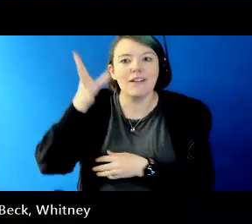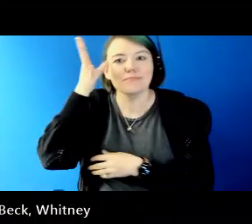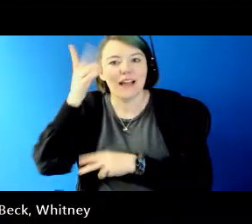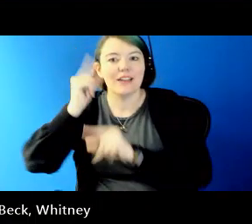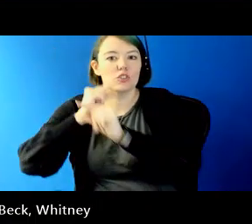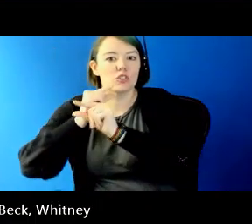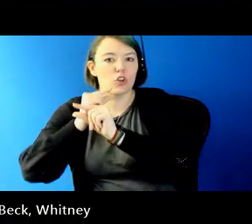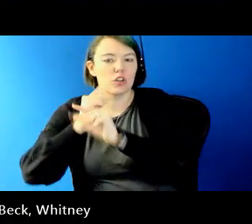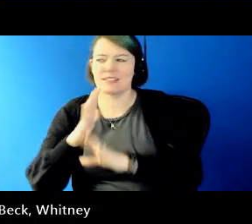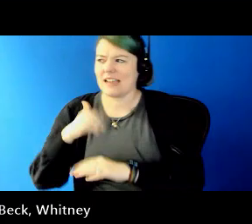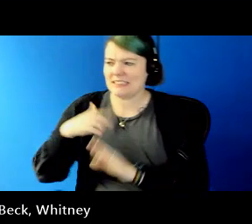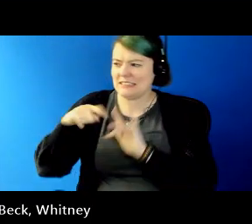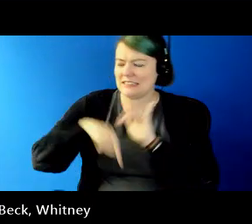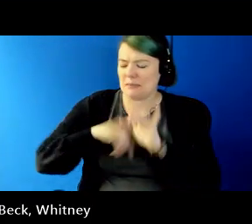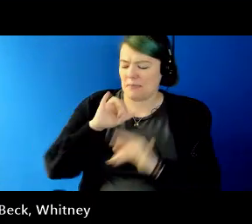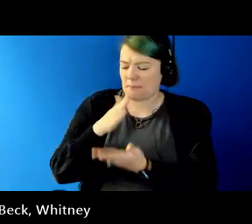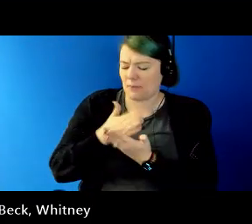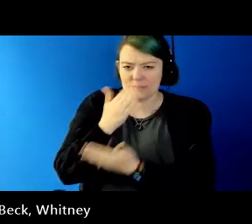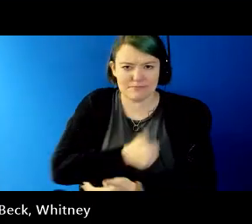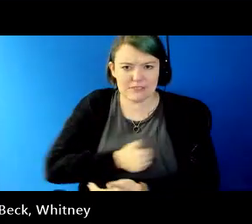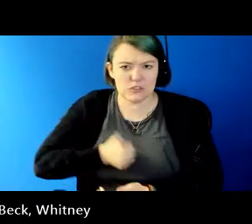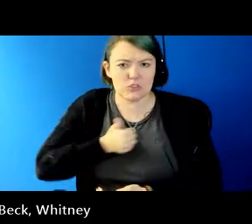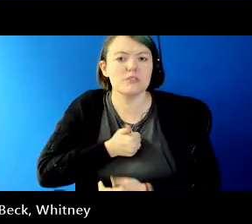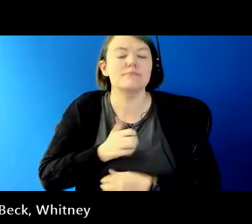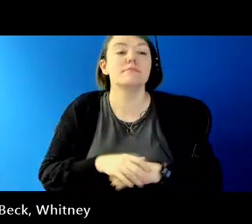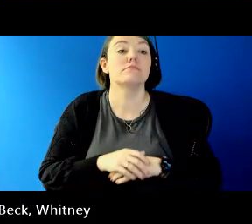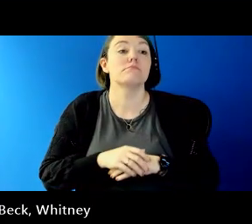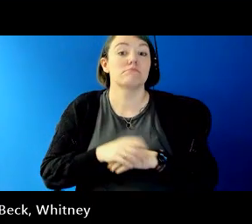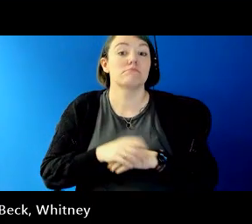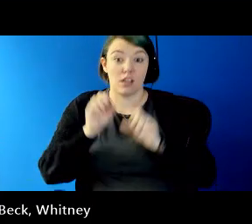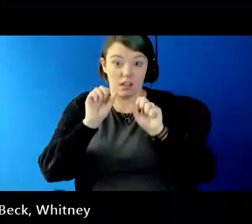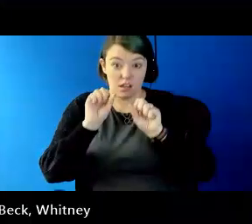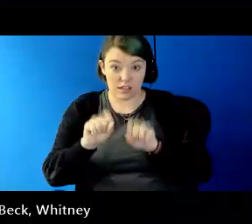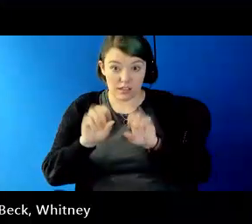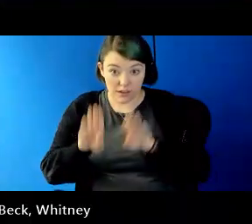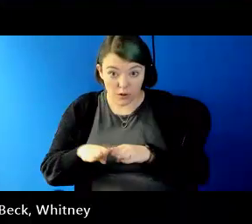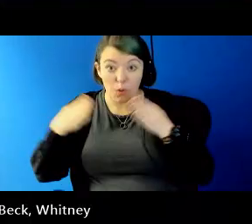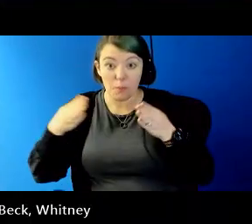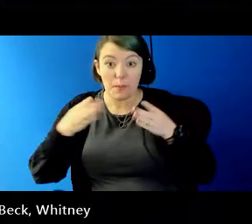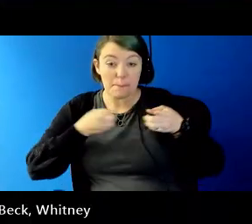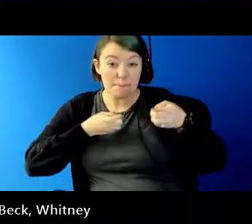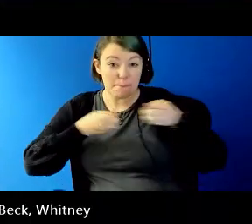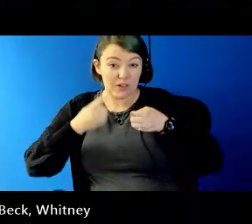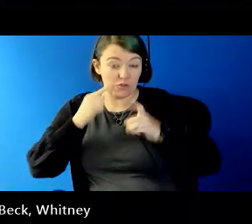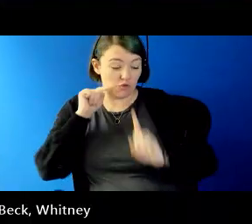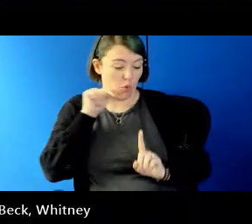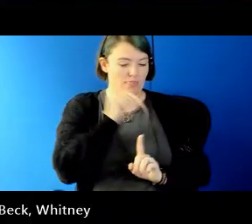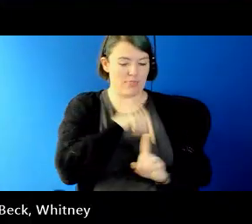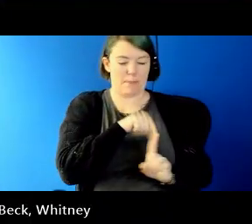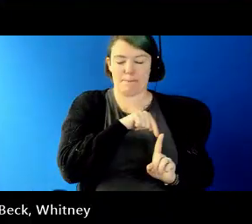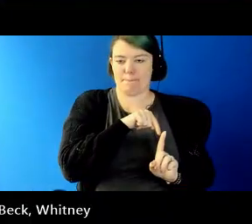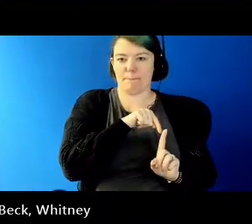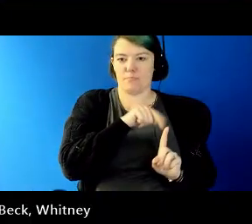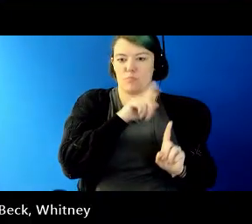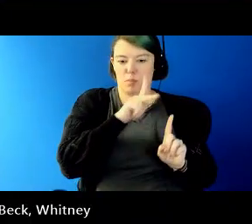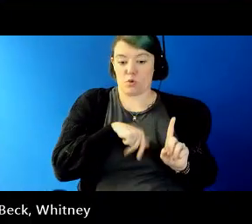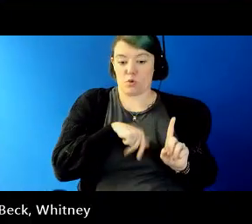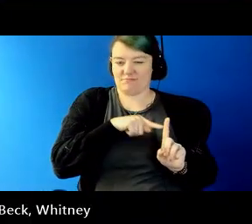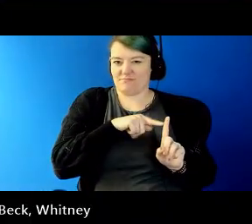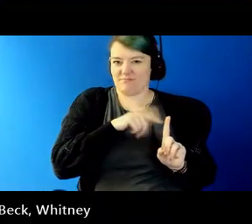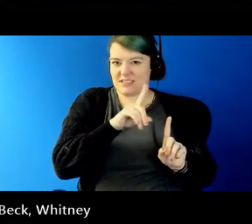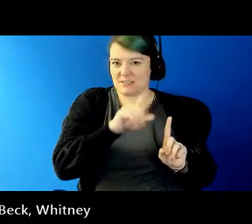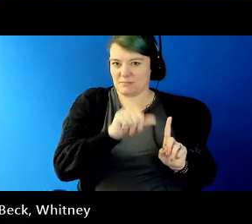that slide. I apologize. So they can open the account and manage the account on behalf of the person with the disability, but the